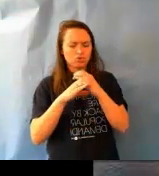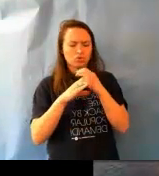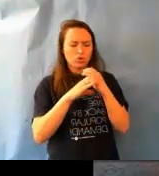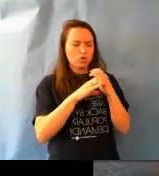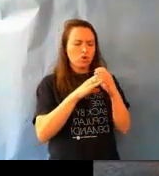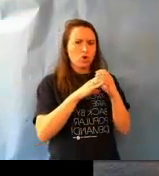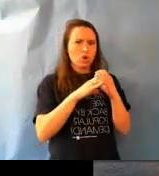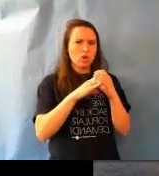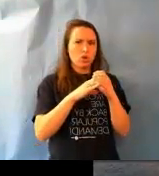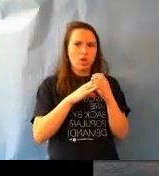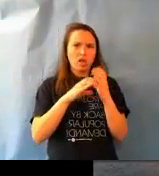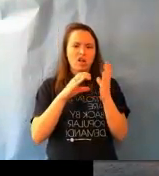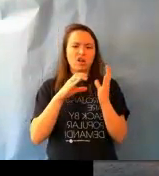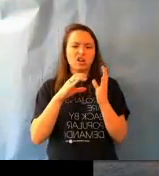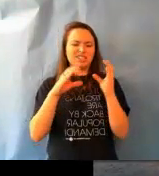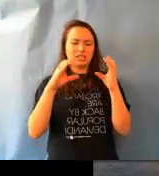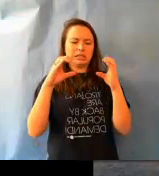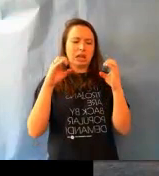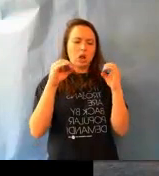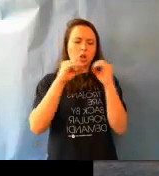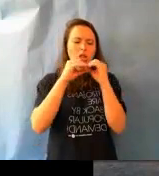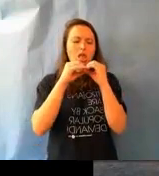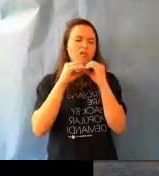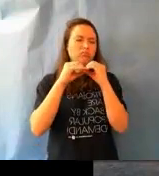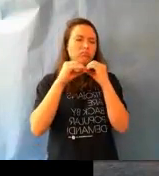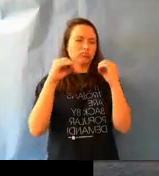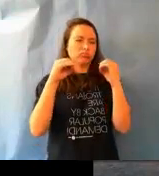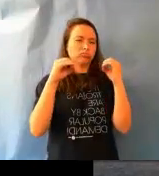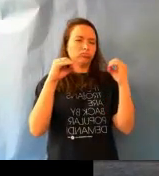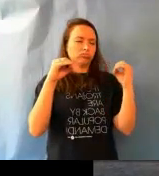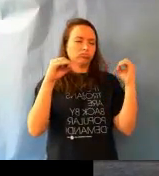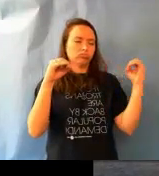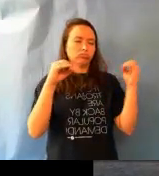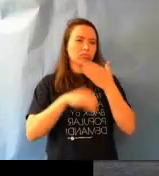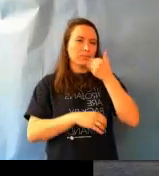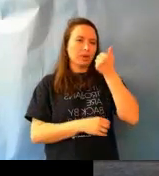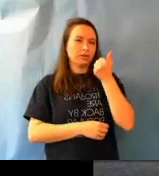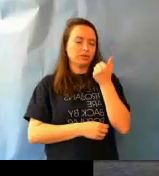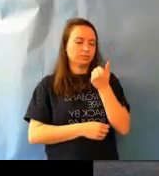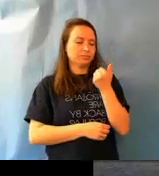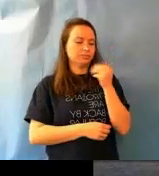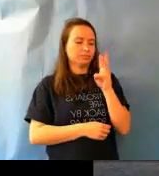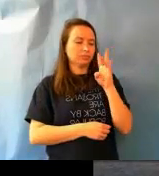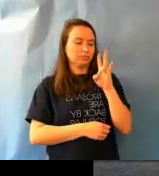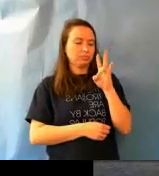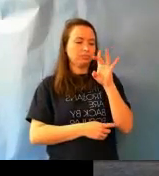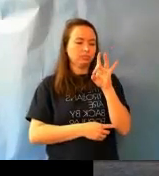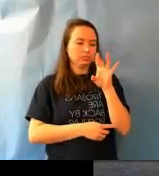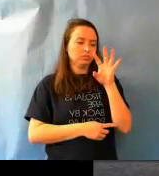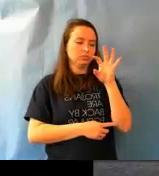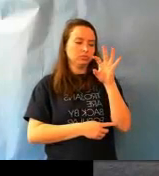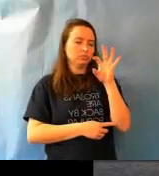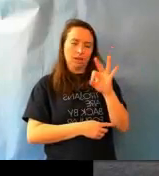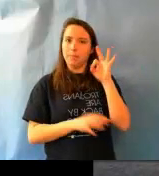touching so that you can count them easier. 1, 2, 3, 4, 5, 6, 7, 8,